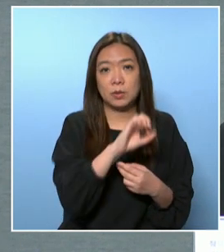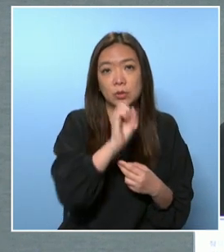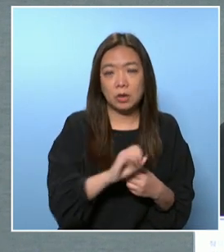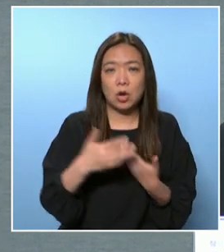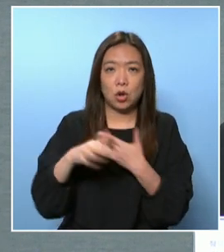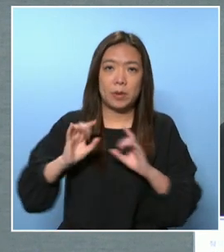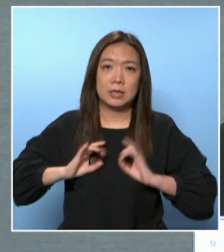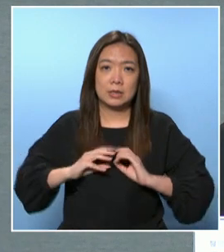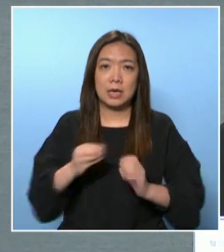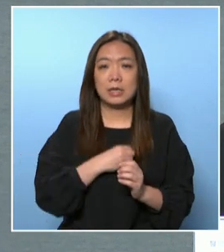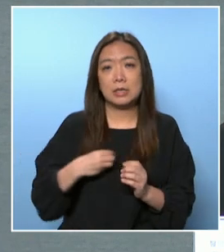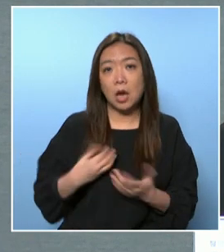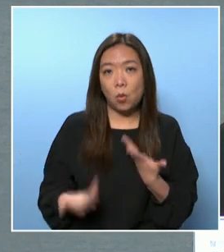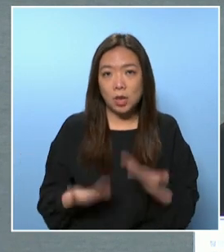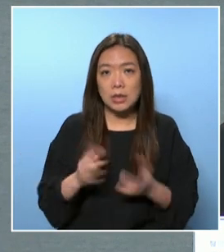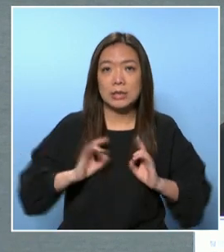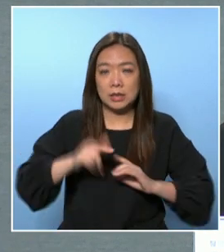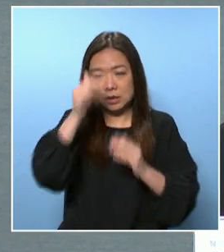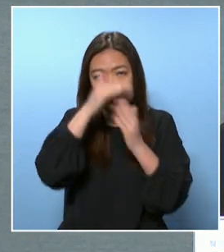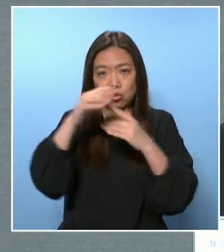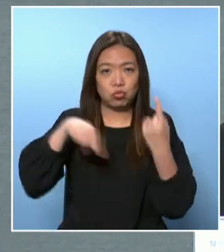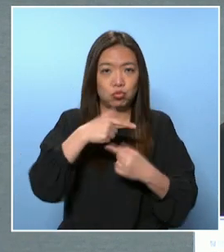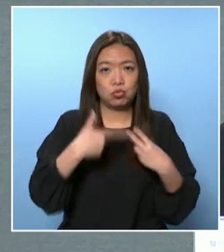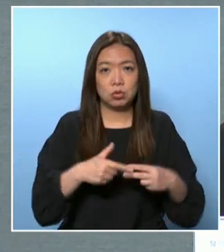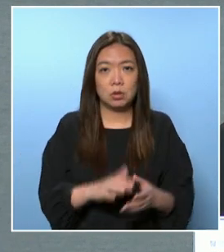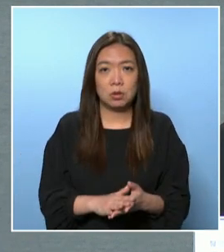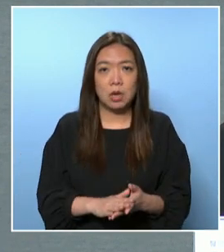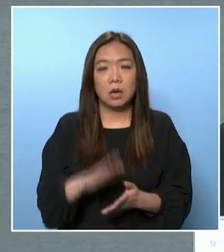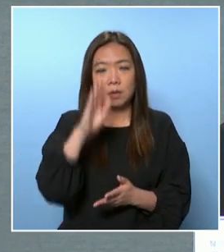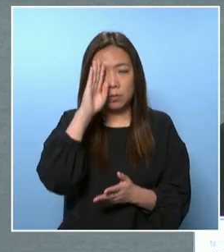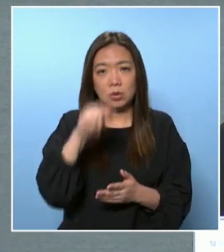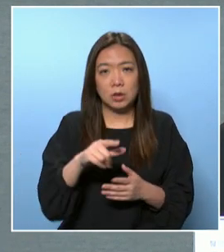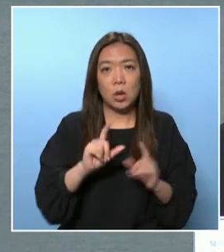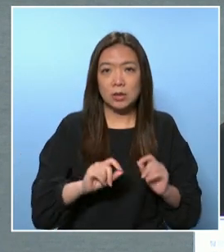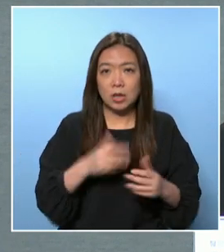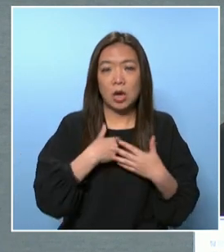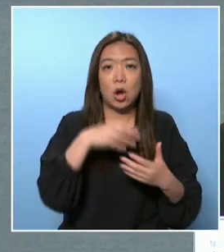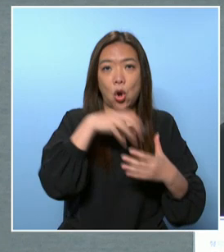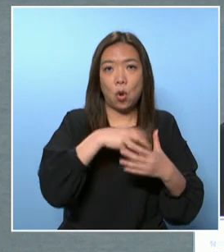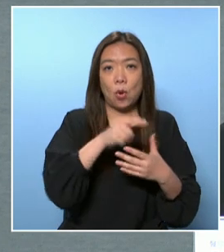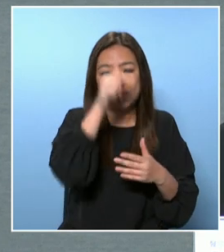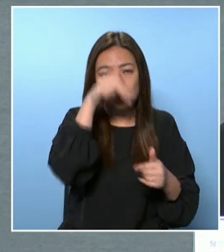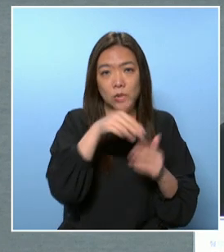come from the HA itself. I'm sorry, the internal